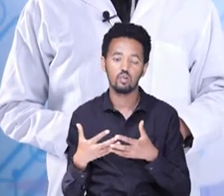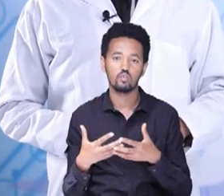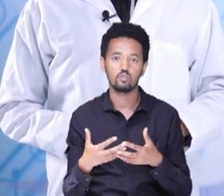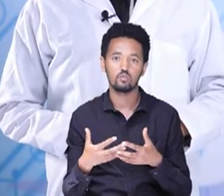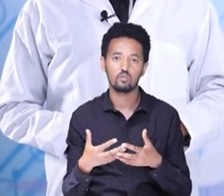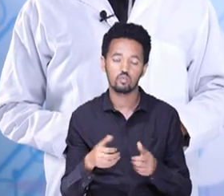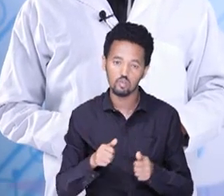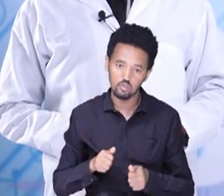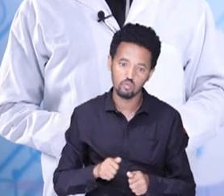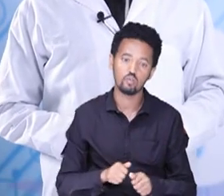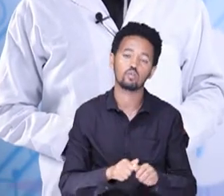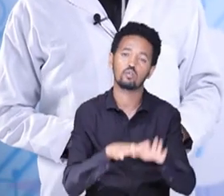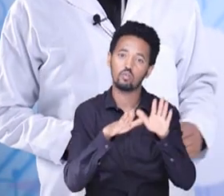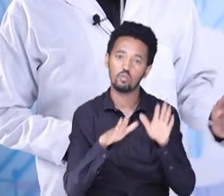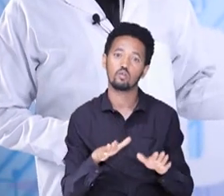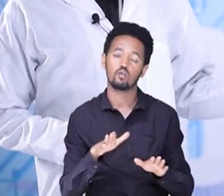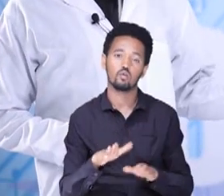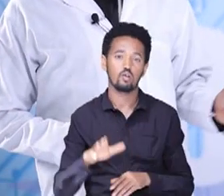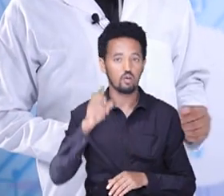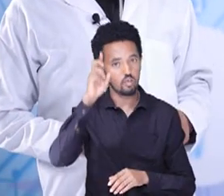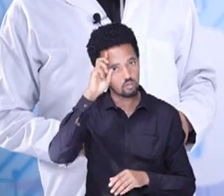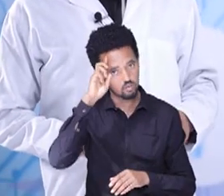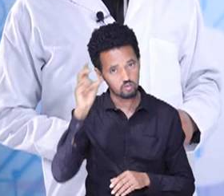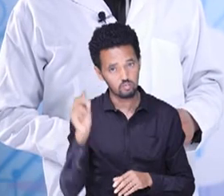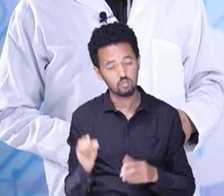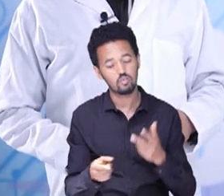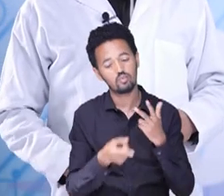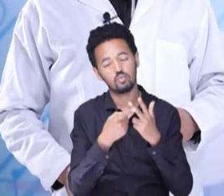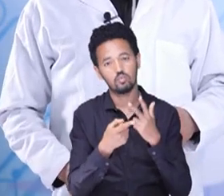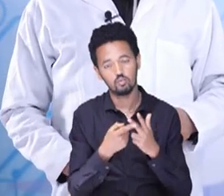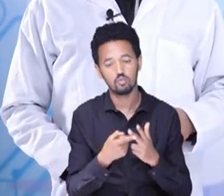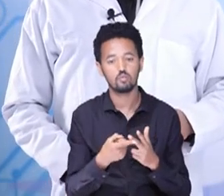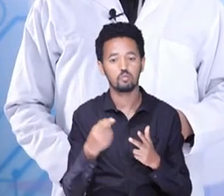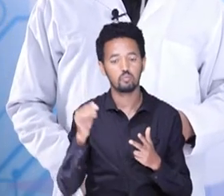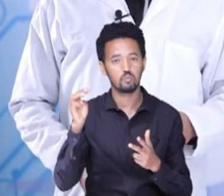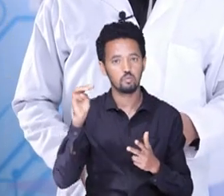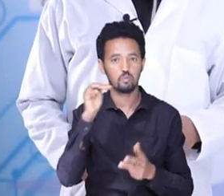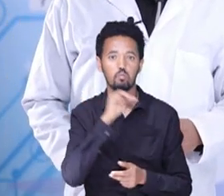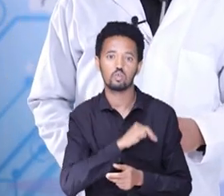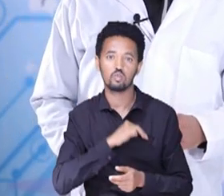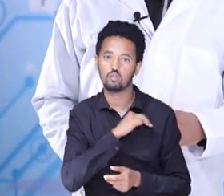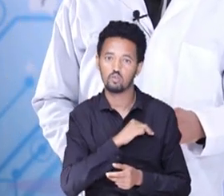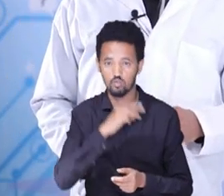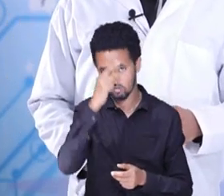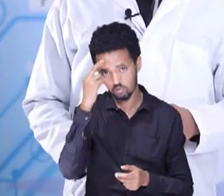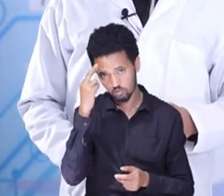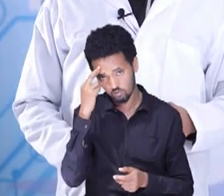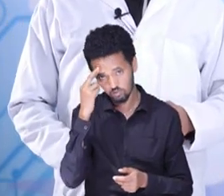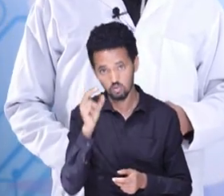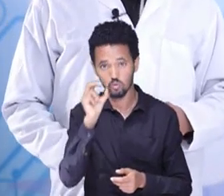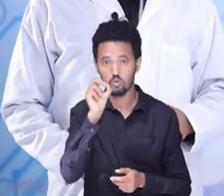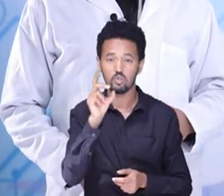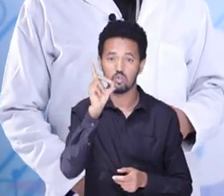of Emperor Haile Selassie. The third one, mention the cause of